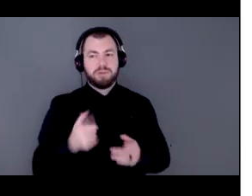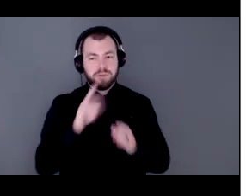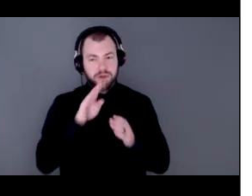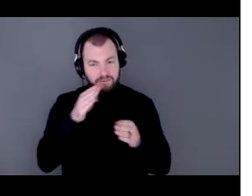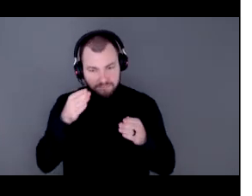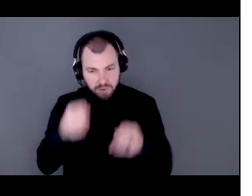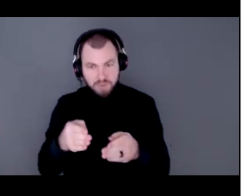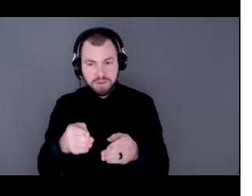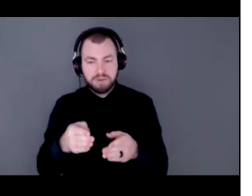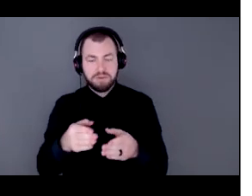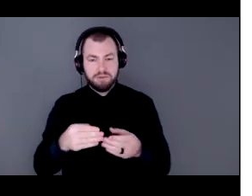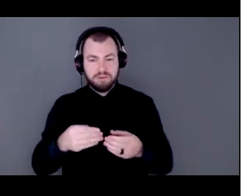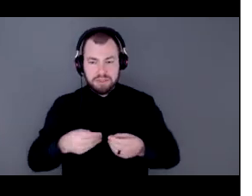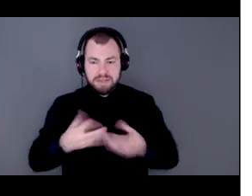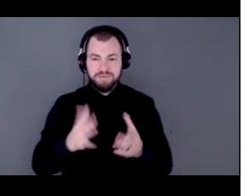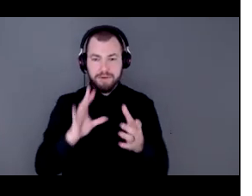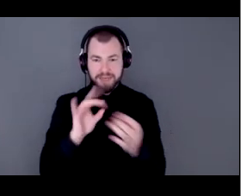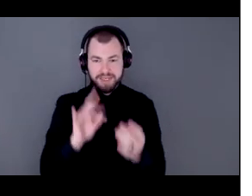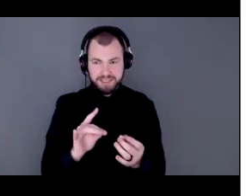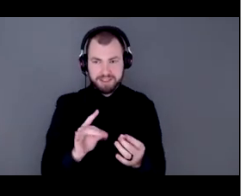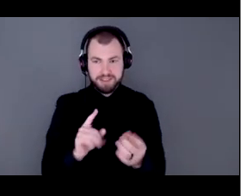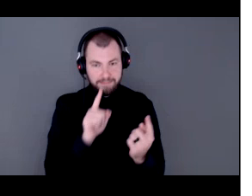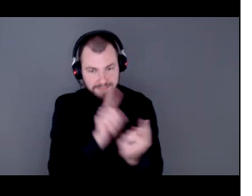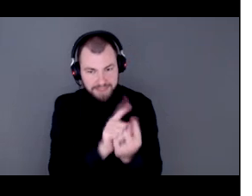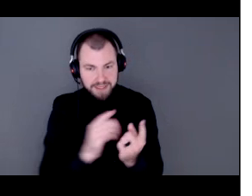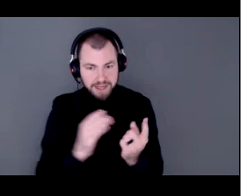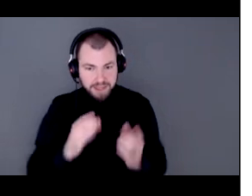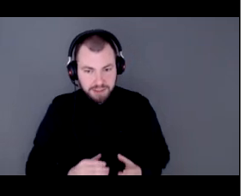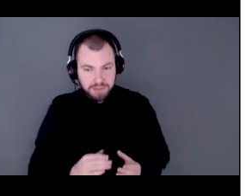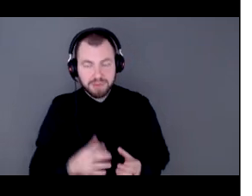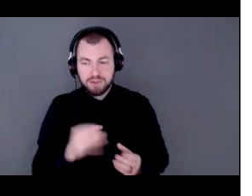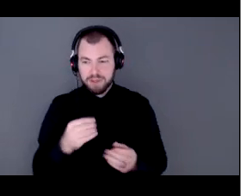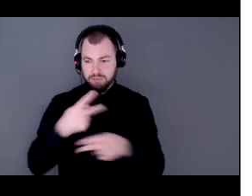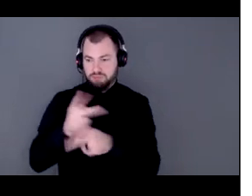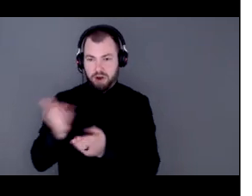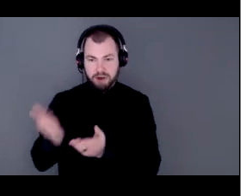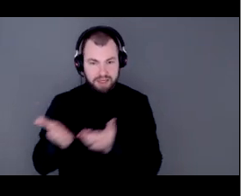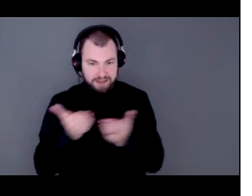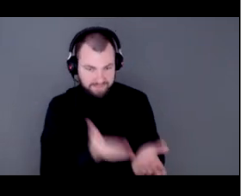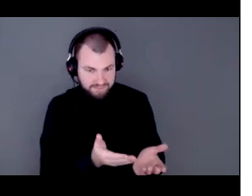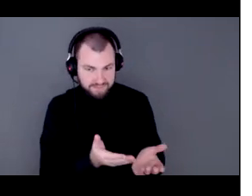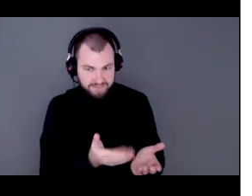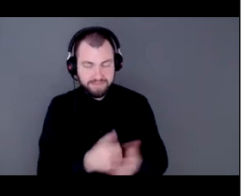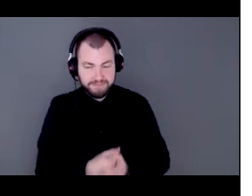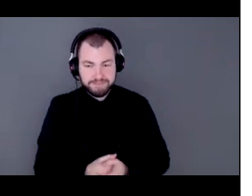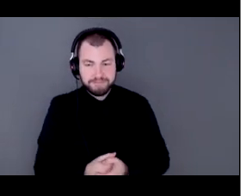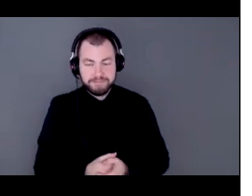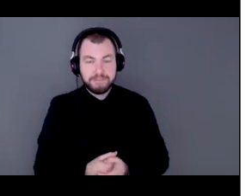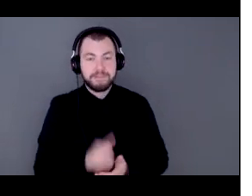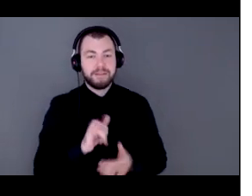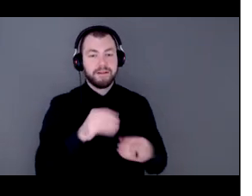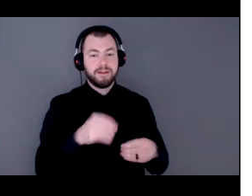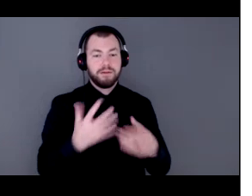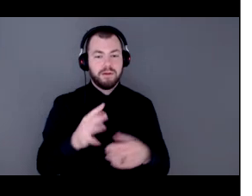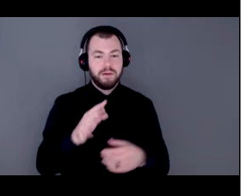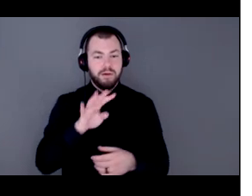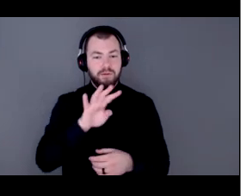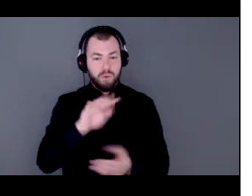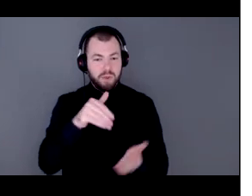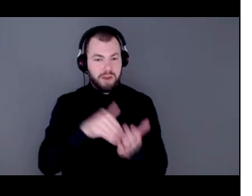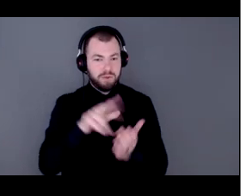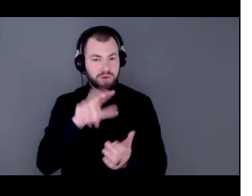your message, meeting the customer, and delivering the product. And then that has resulted in 4,300 boards